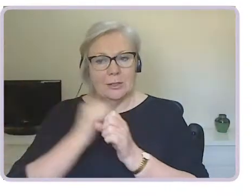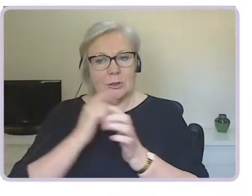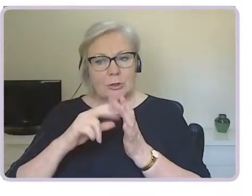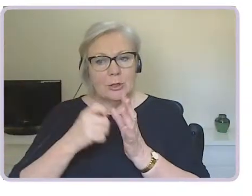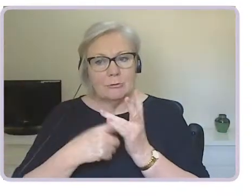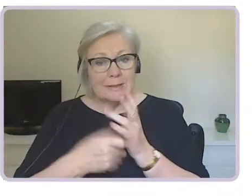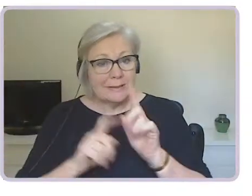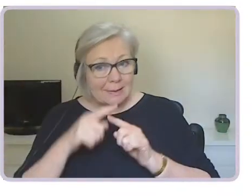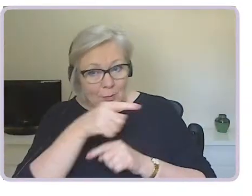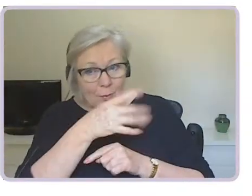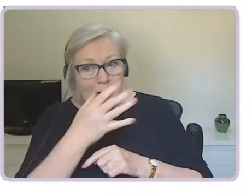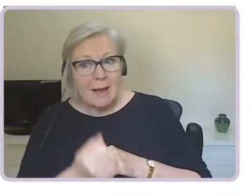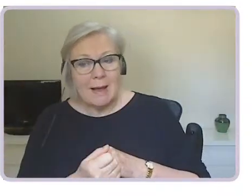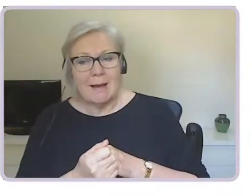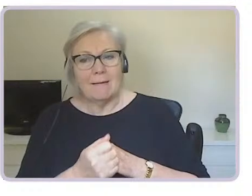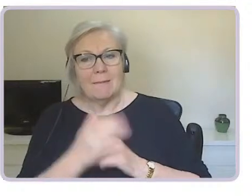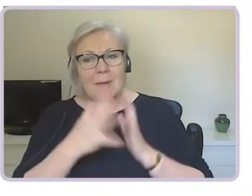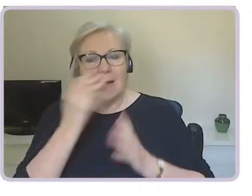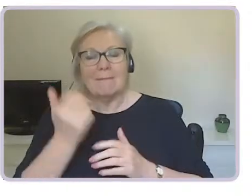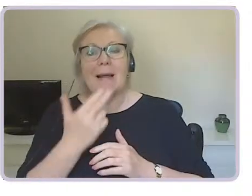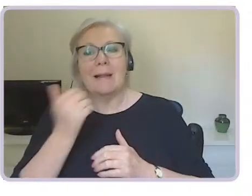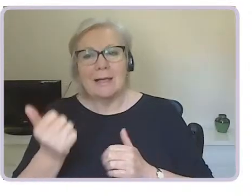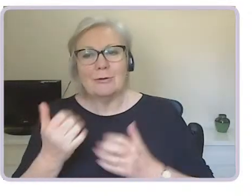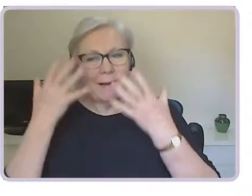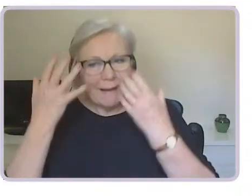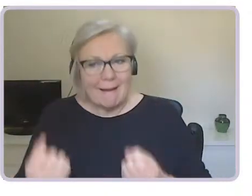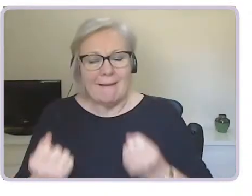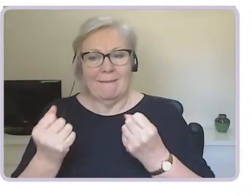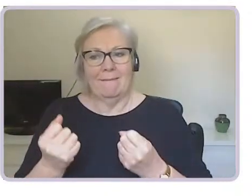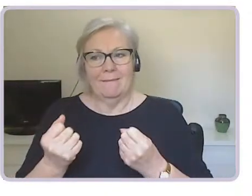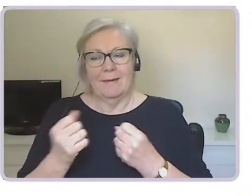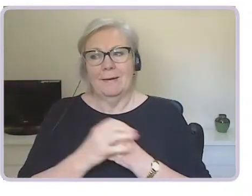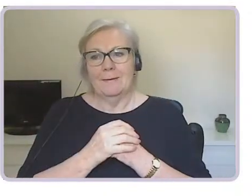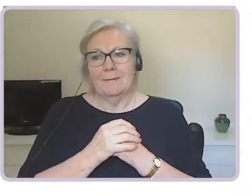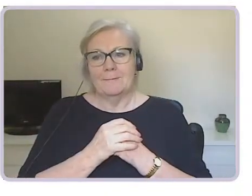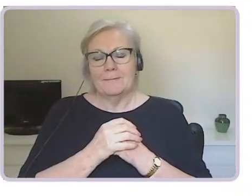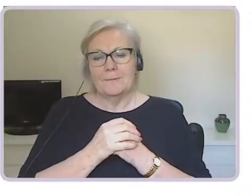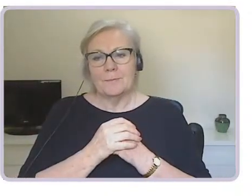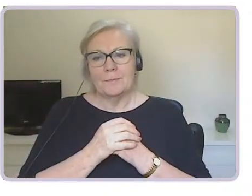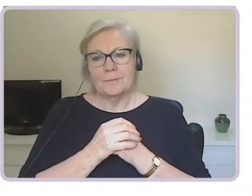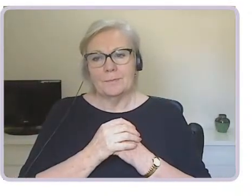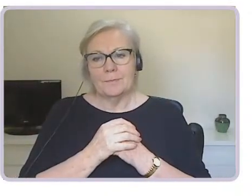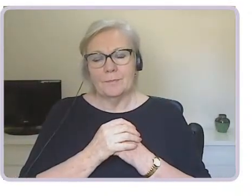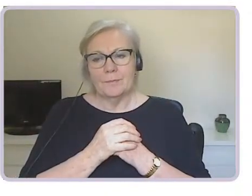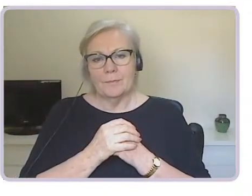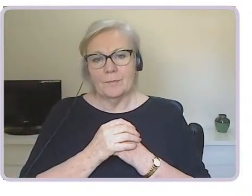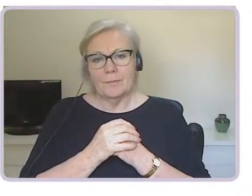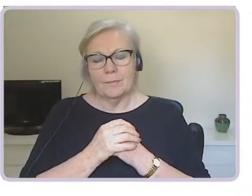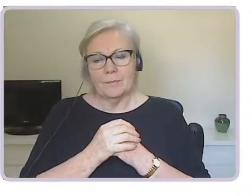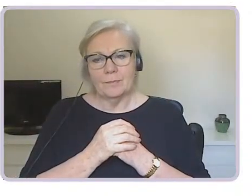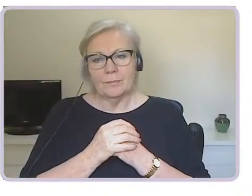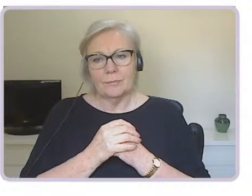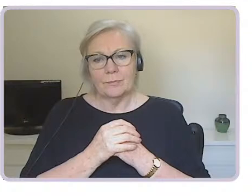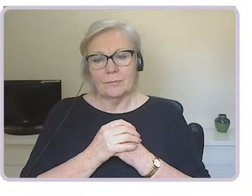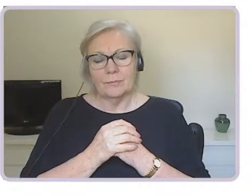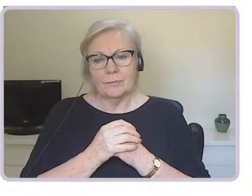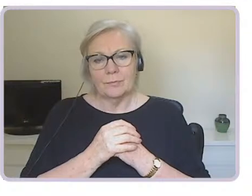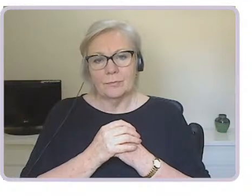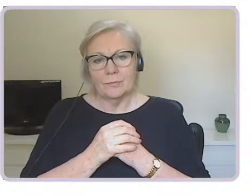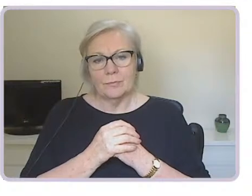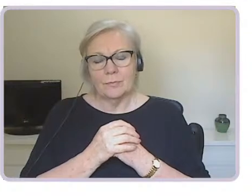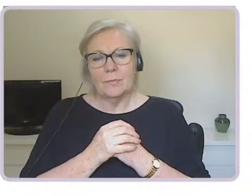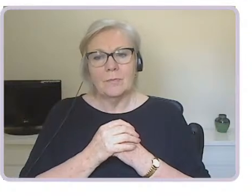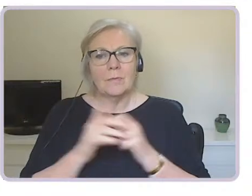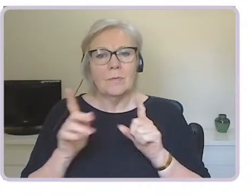power you will need for your assistance equipment and things like that. So, and to understand,